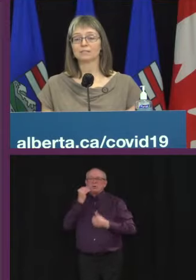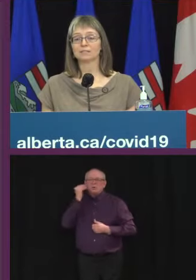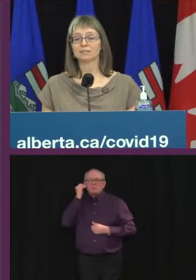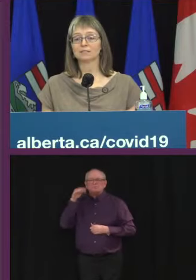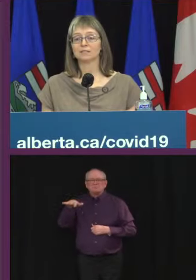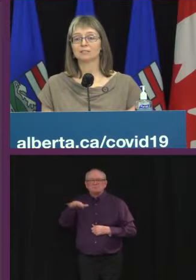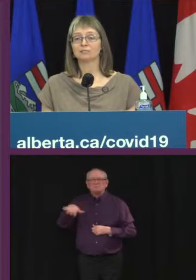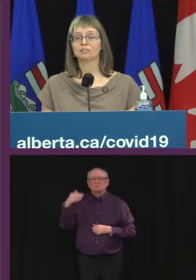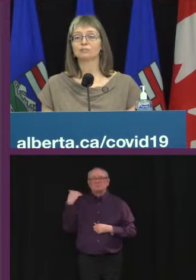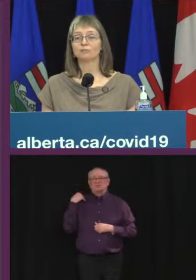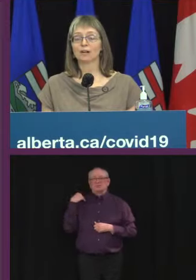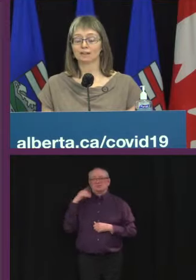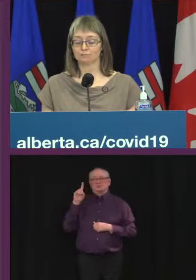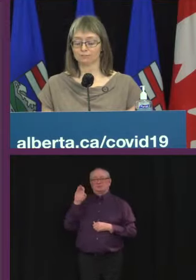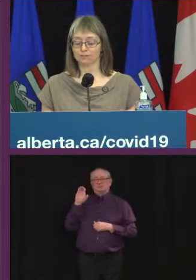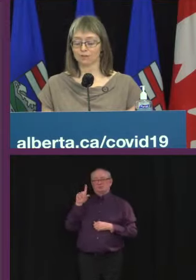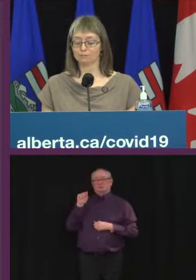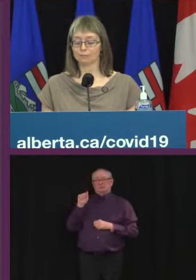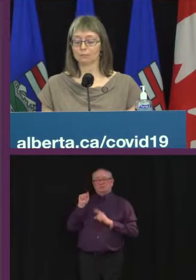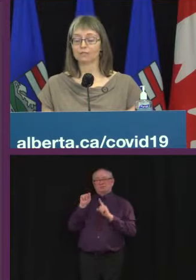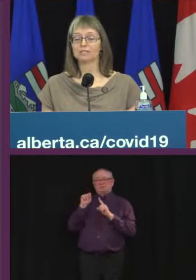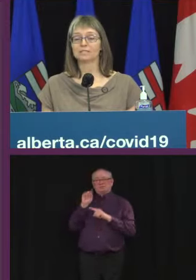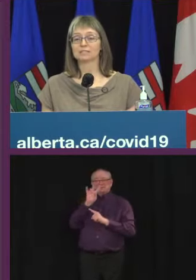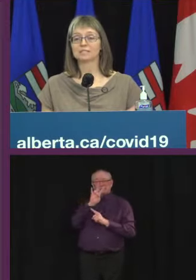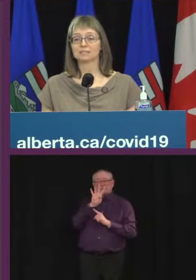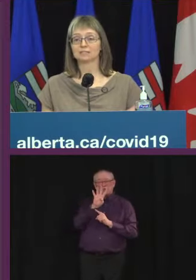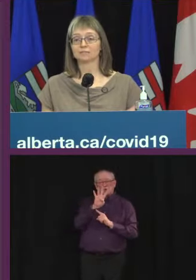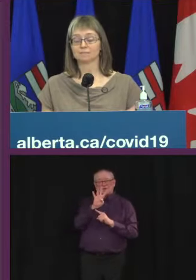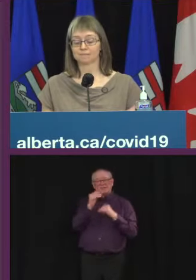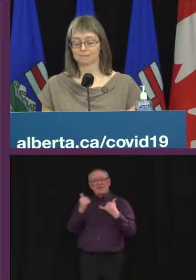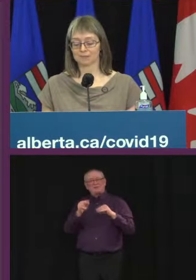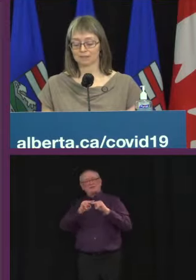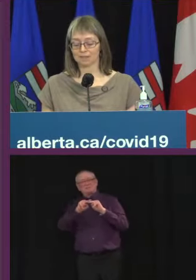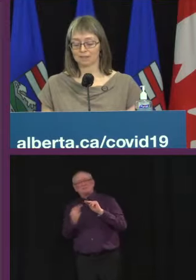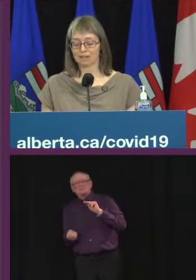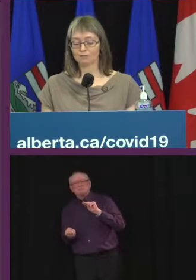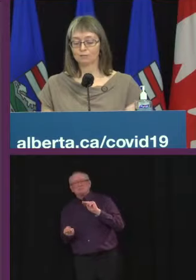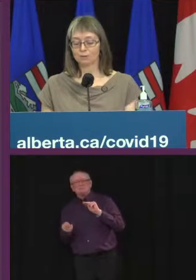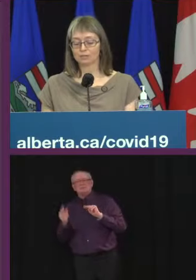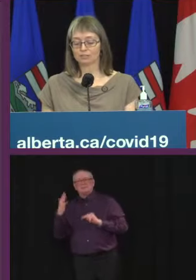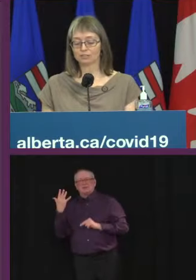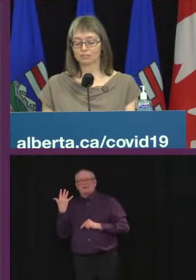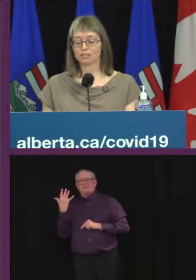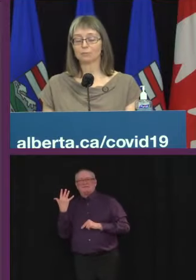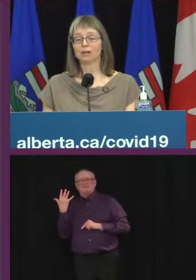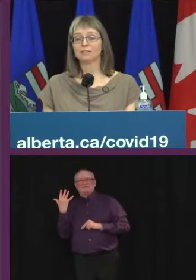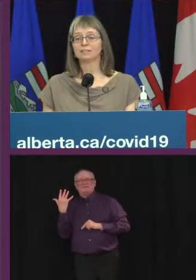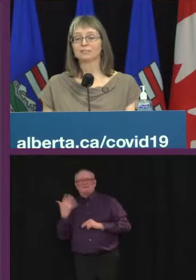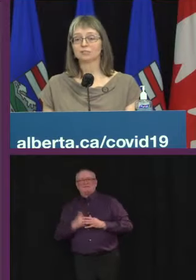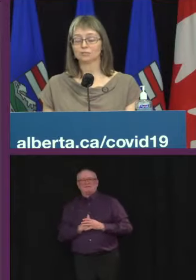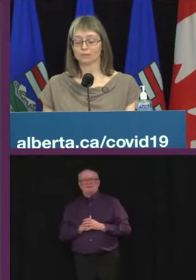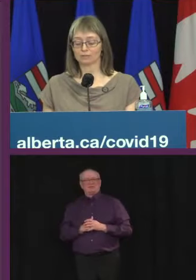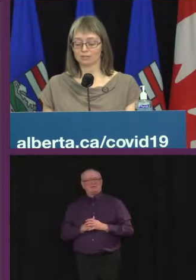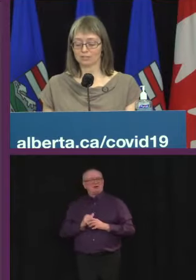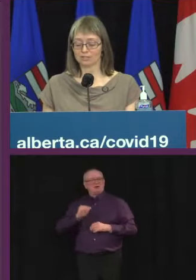December 20th to just 5 on February 16th. Every one of us should take